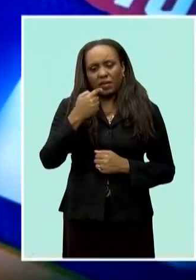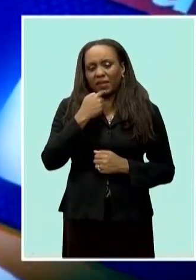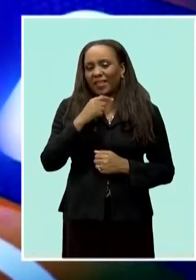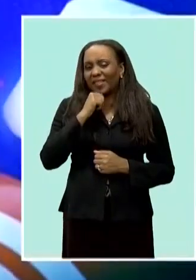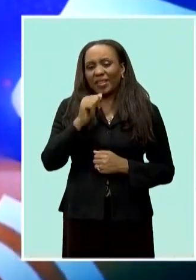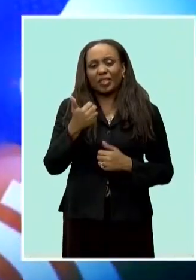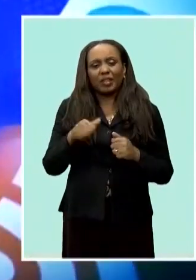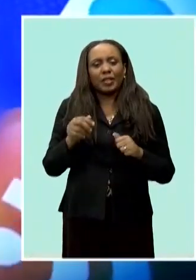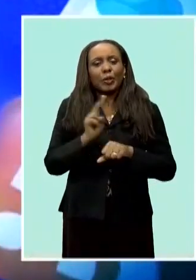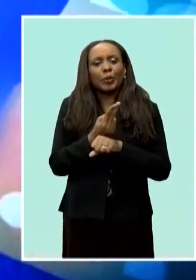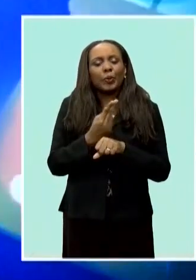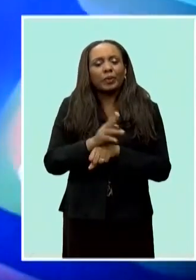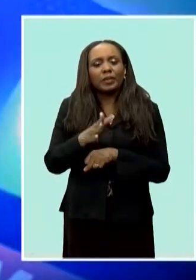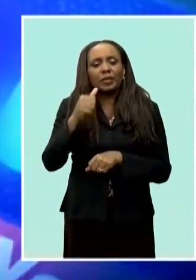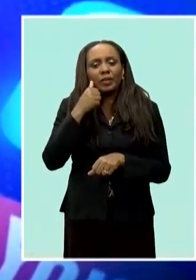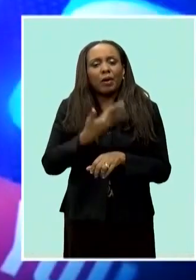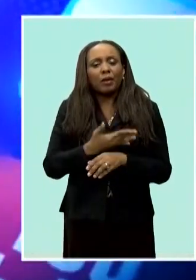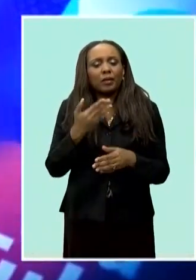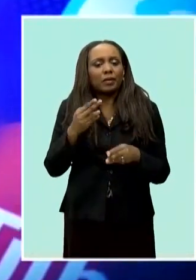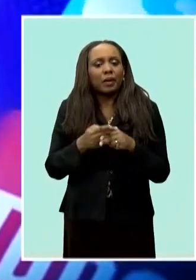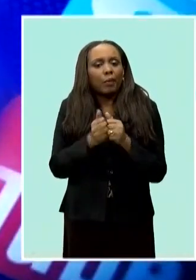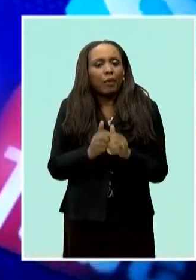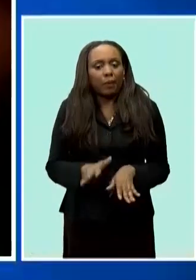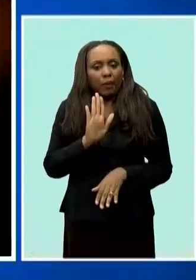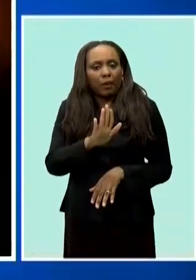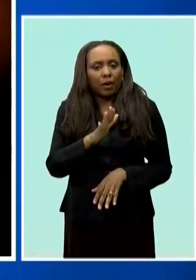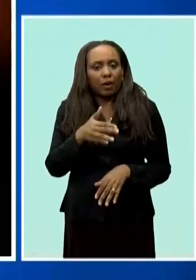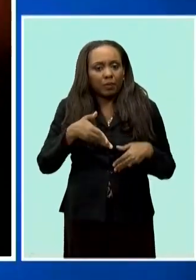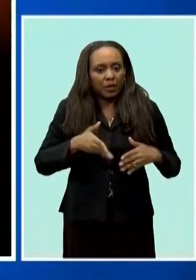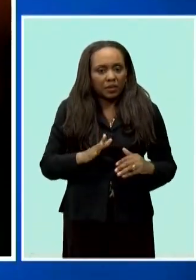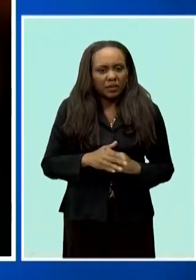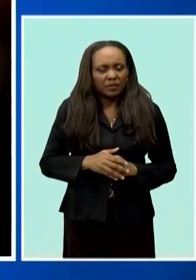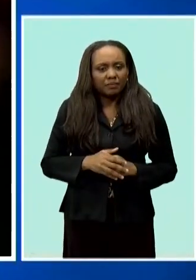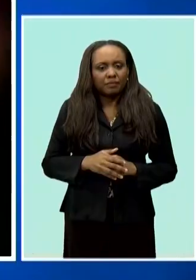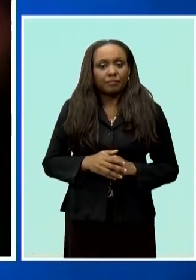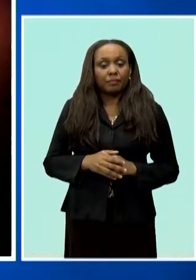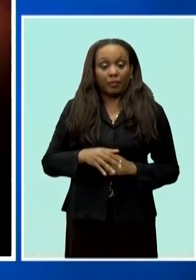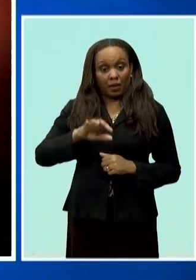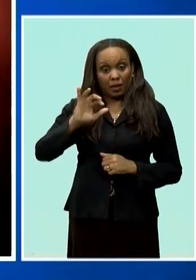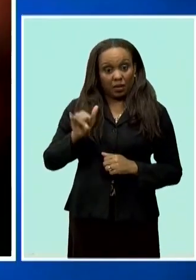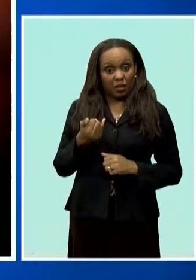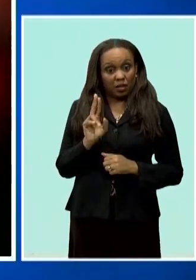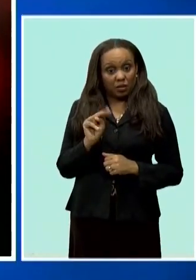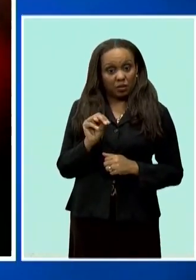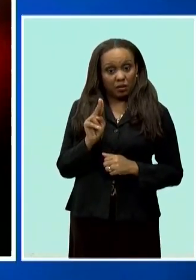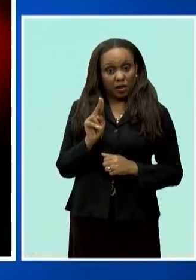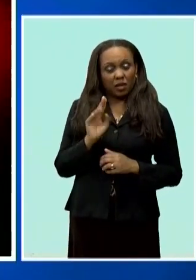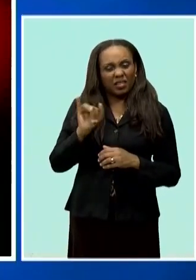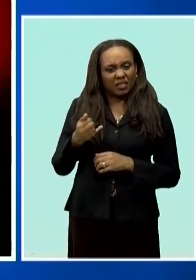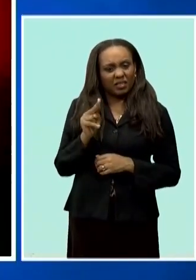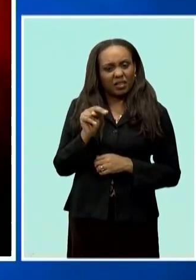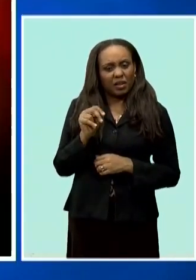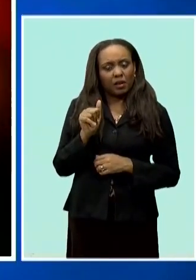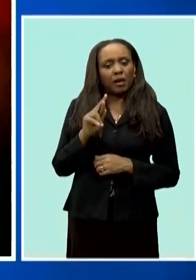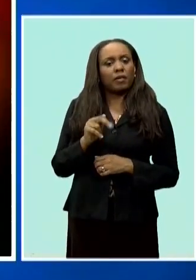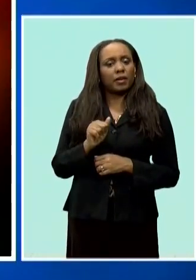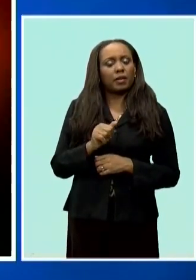court. The judge dismissed the case, but Mr. Collins was suspended from work for that time and is now on a mission to repair his